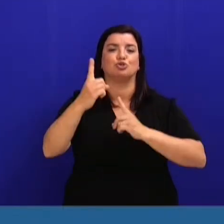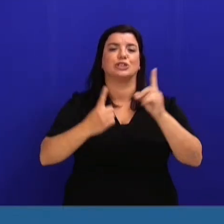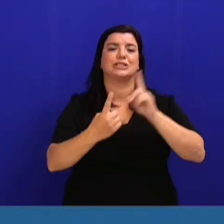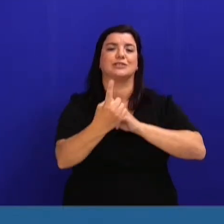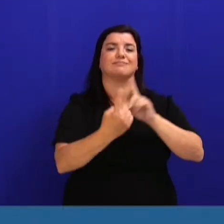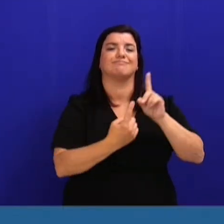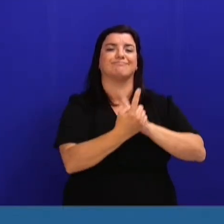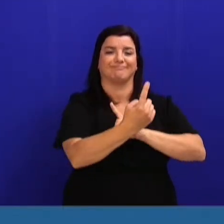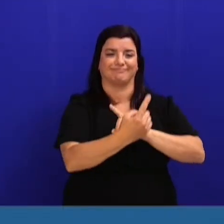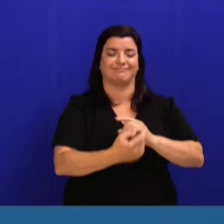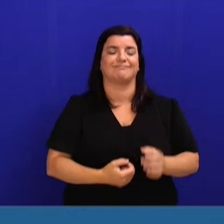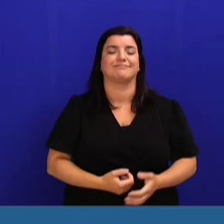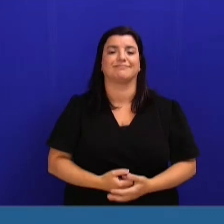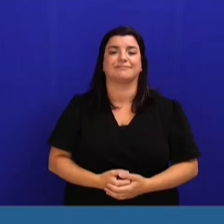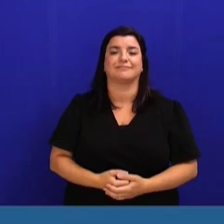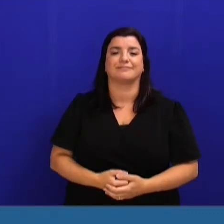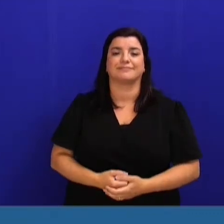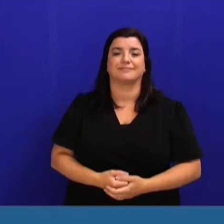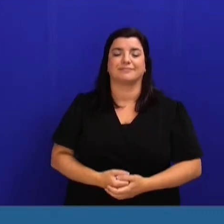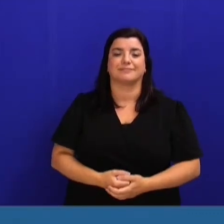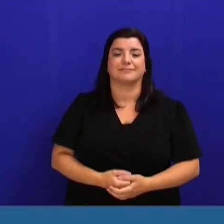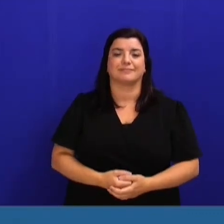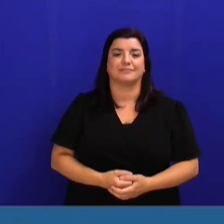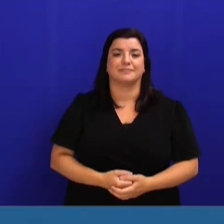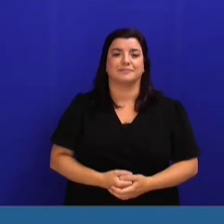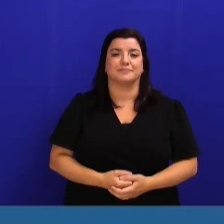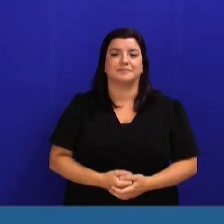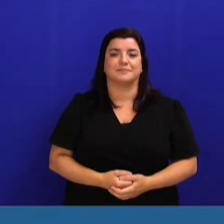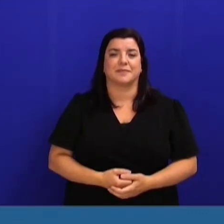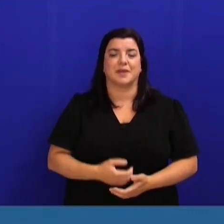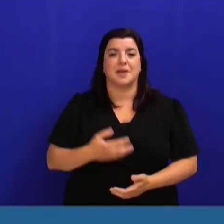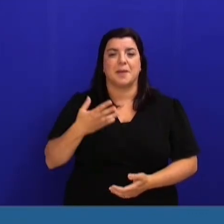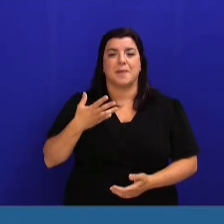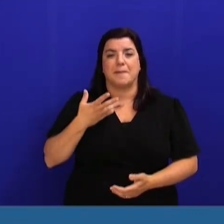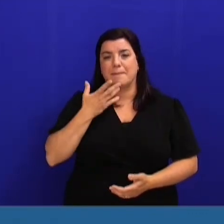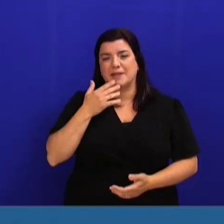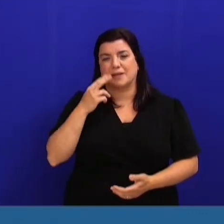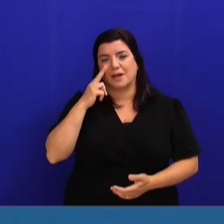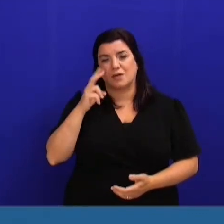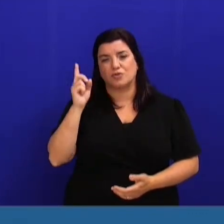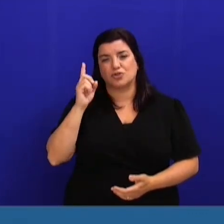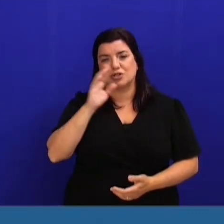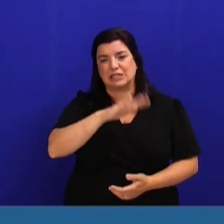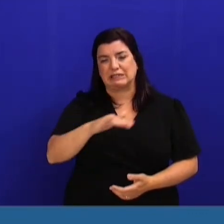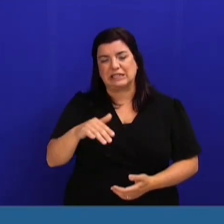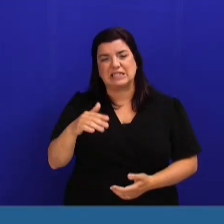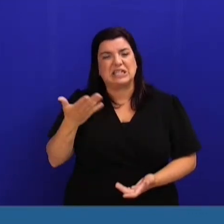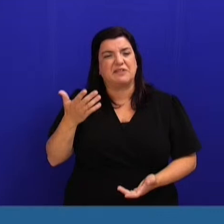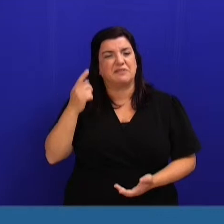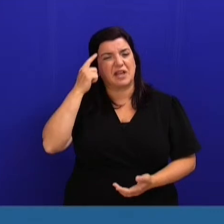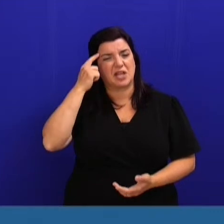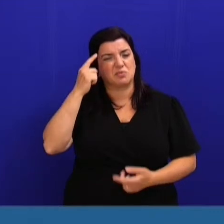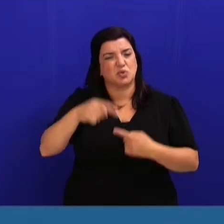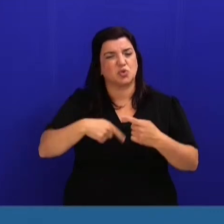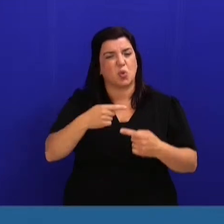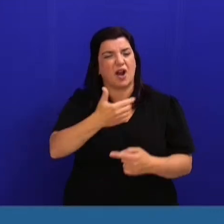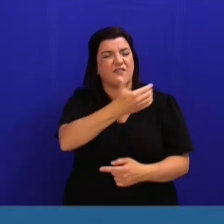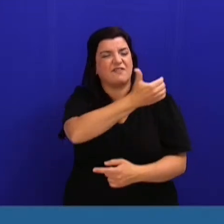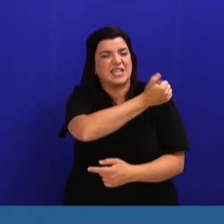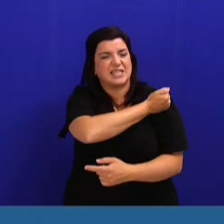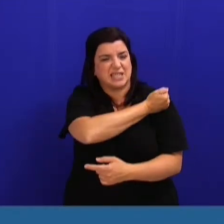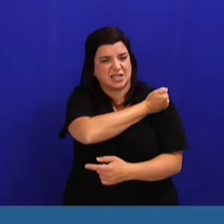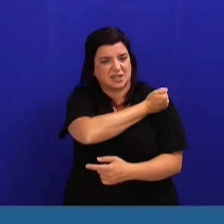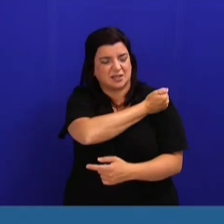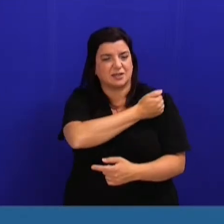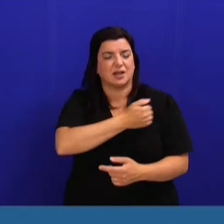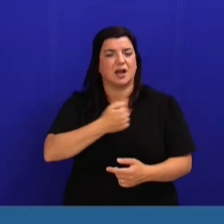Grazzi Professor Gawċin sellimlek. Meta nħarsu lejn il-perċezzjoni tal-pubbliku dwar il-vaċċin kontra il-virus, jekk forsi